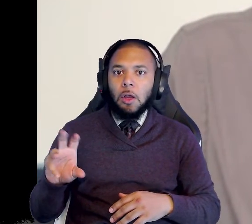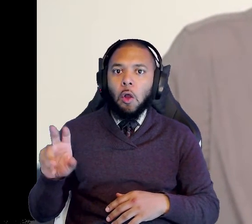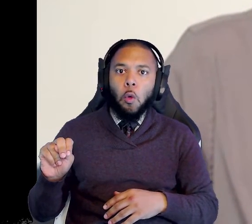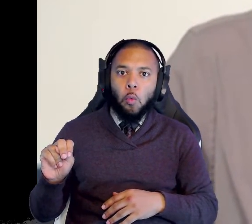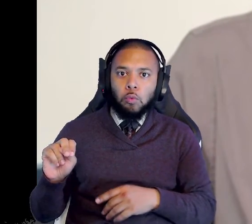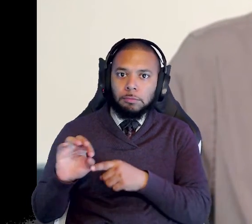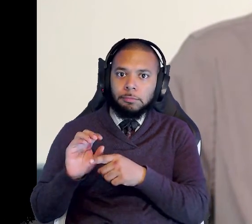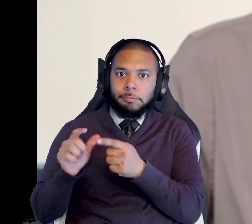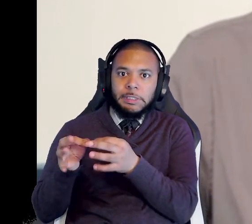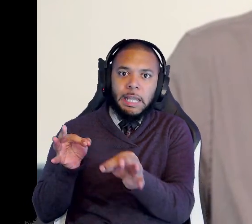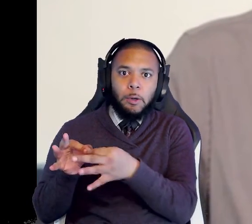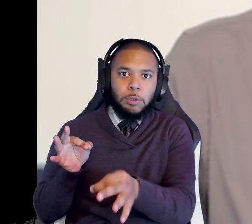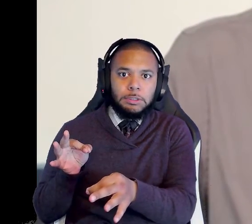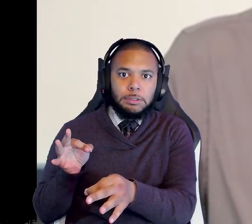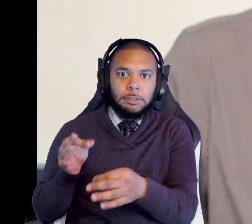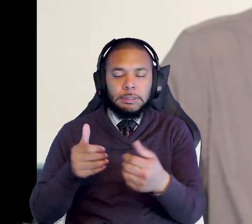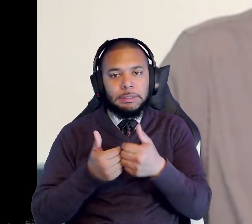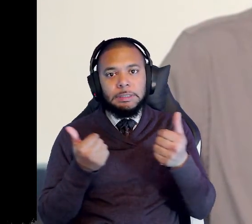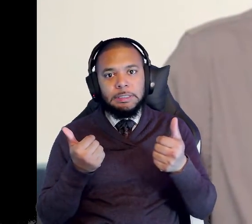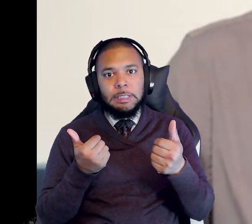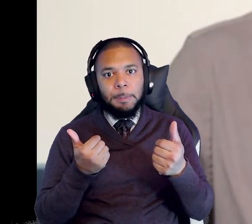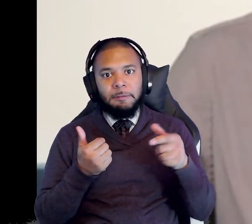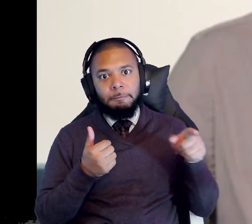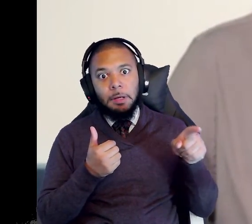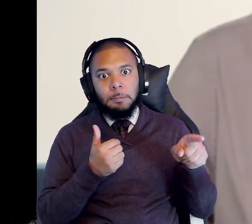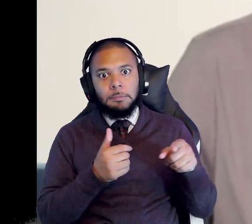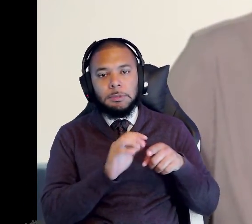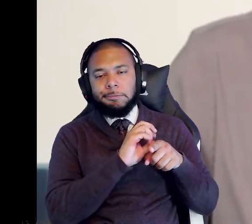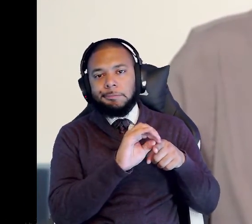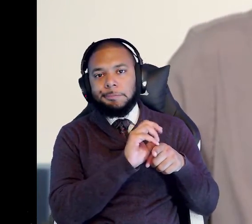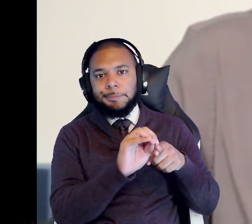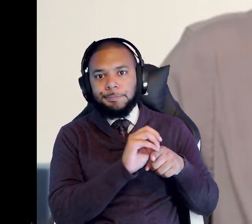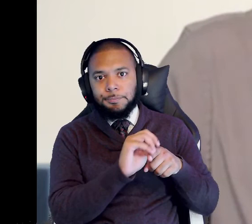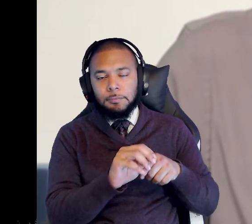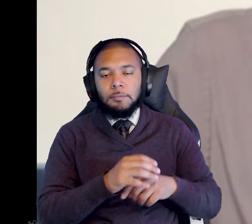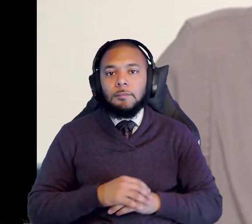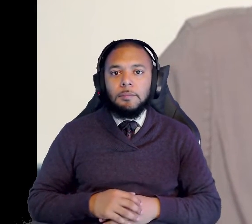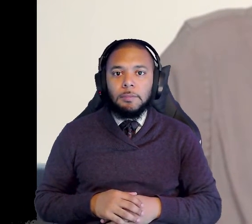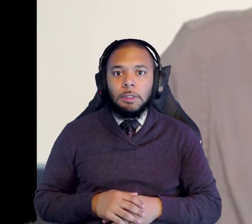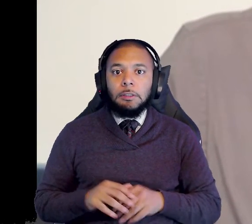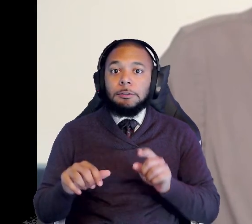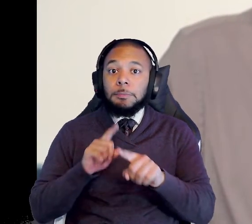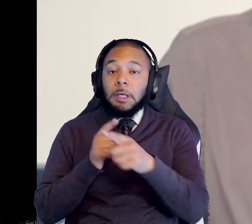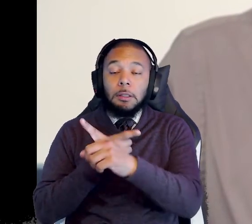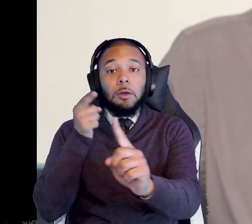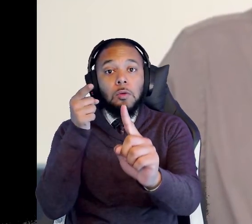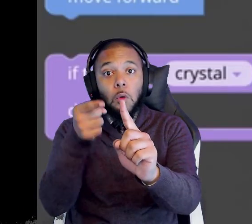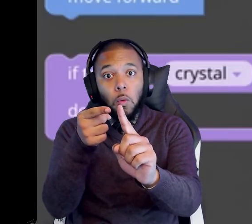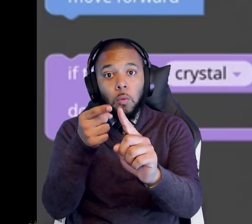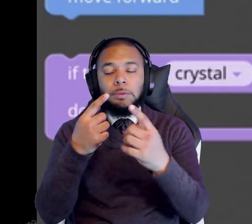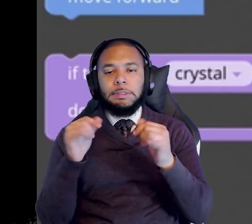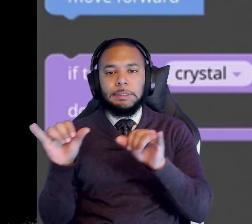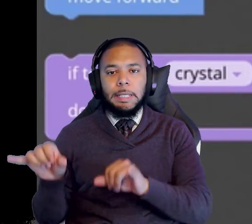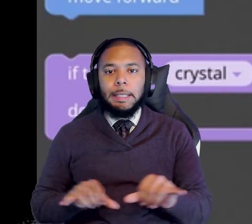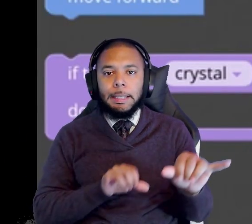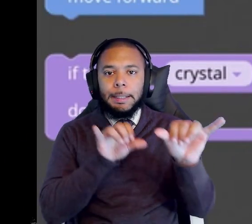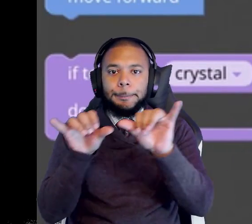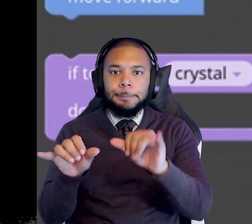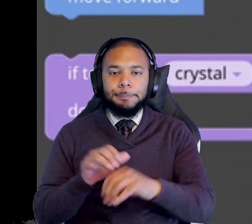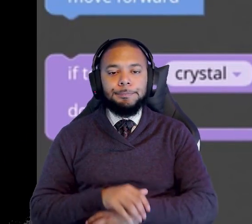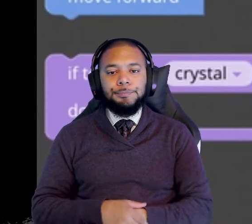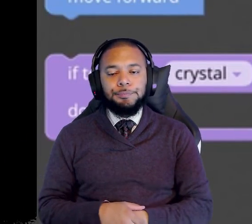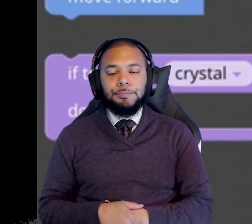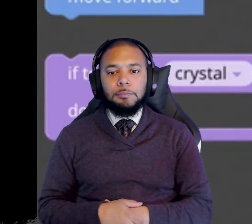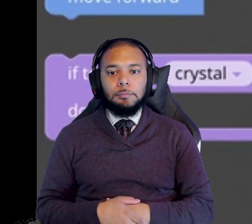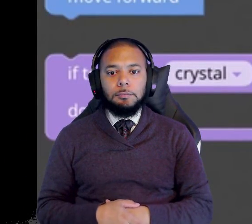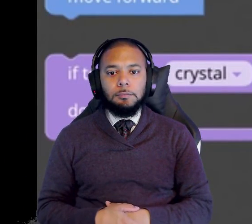independent of the source code, but they achieve the same kind of results. Okay,